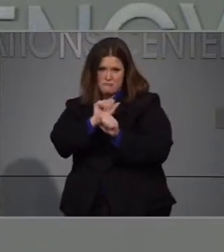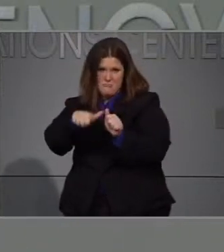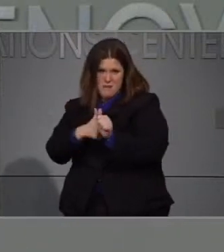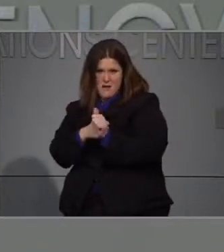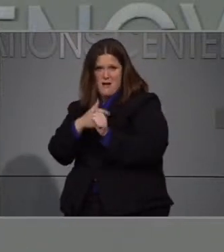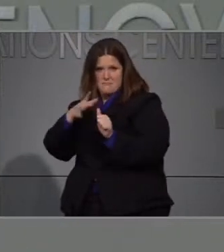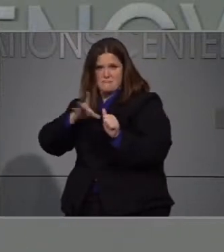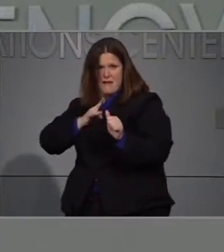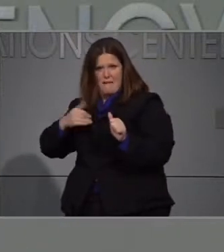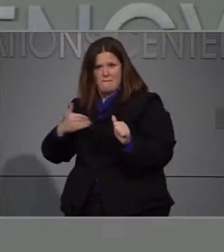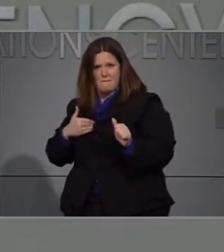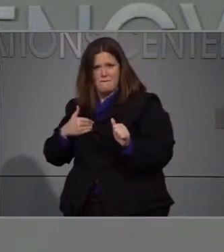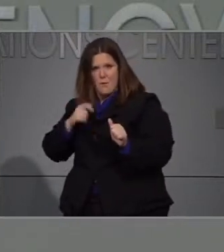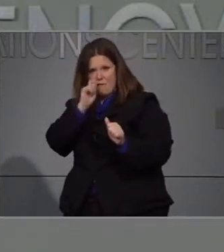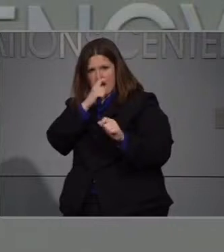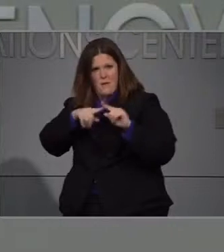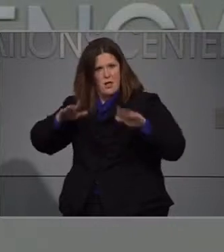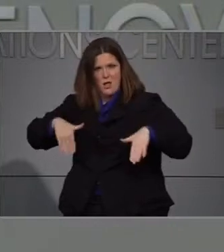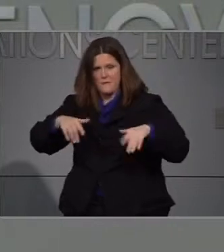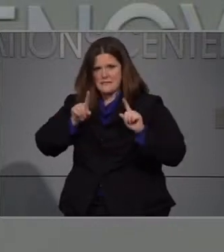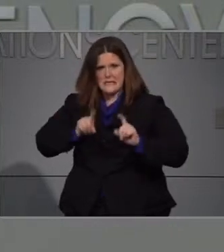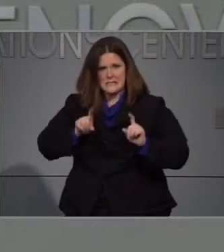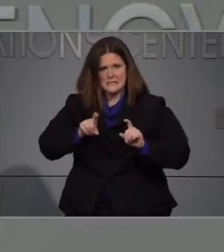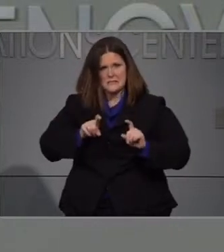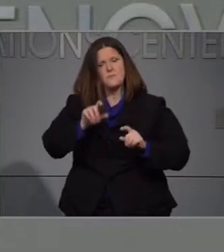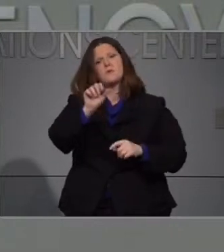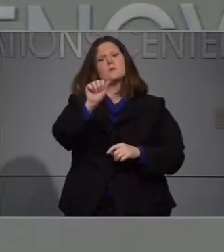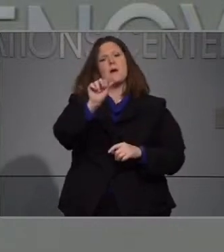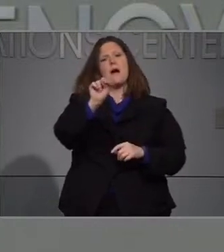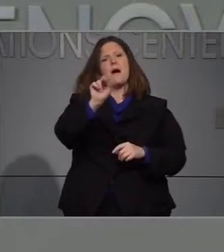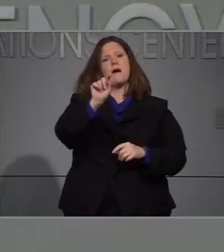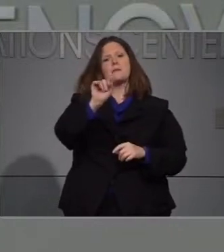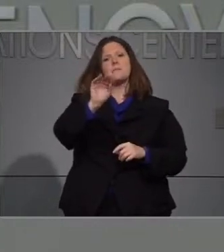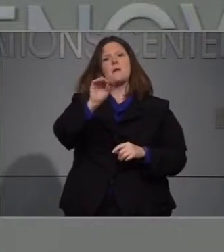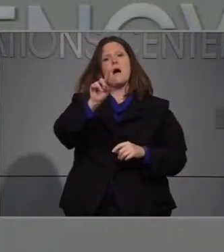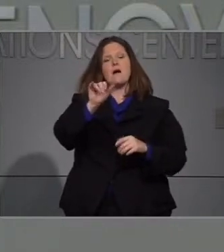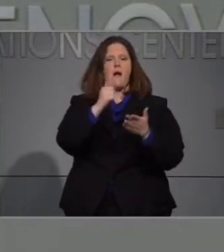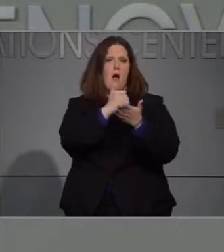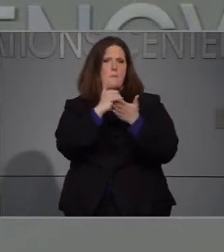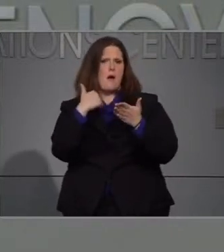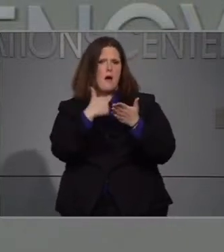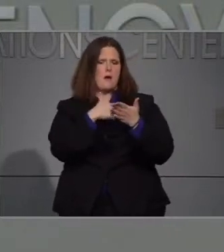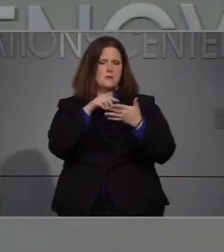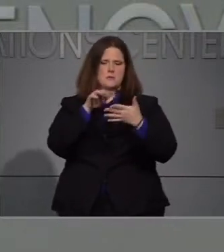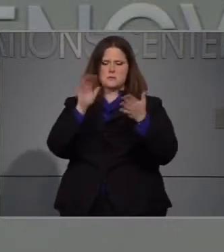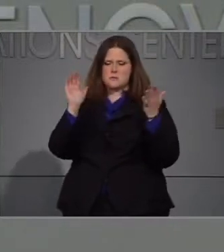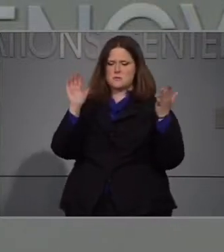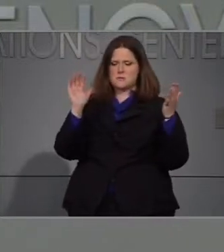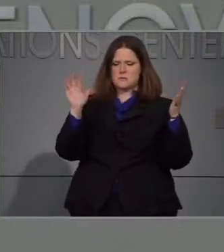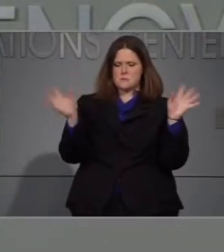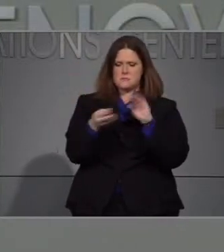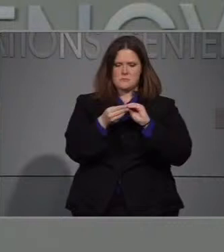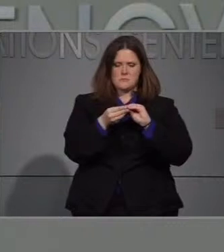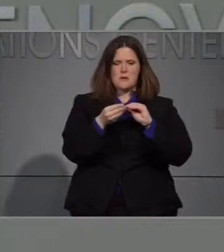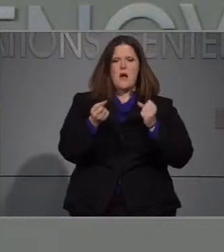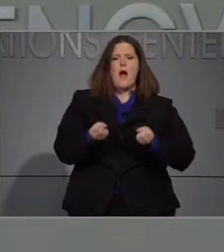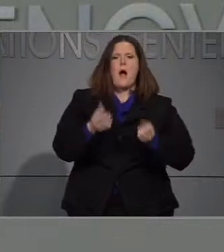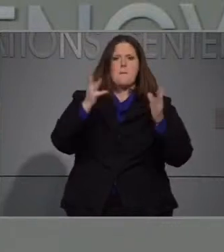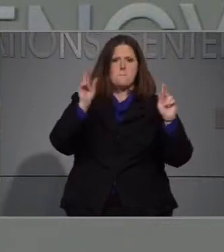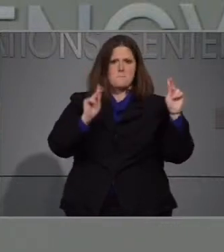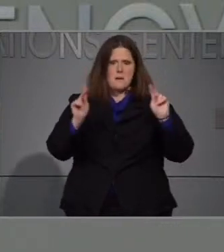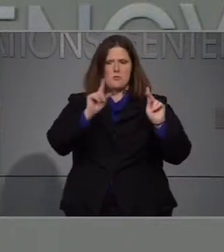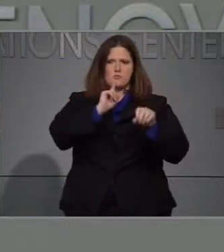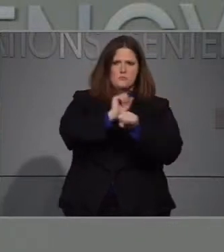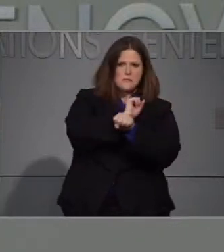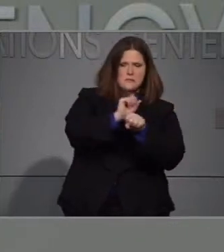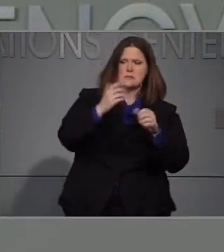in North Carolina. So those antibody studies are helping us get a picture of how many people are actually have